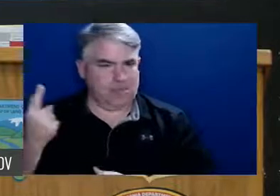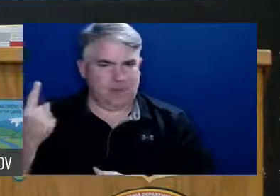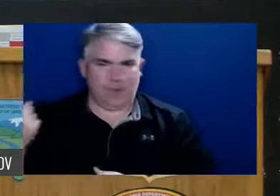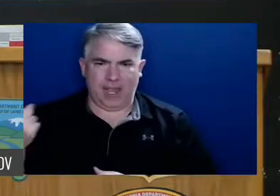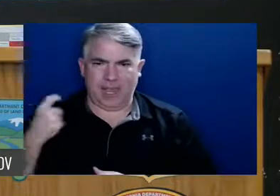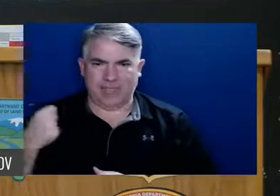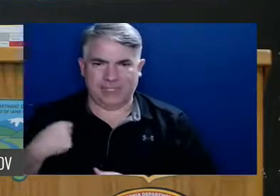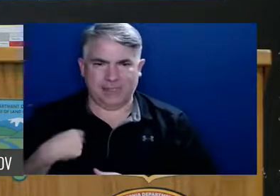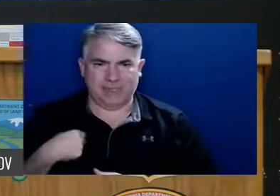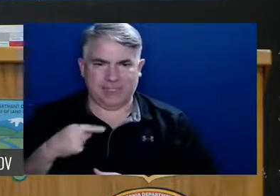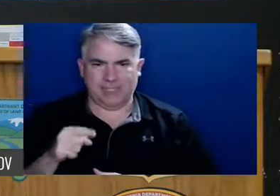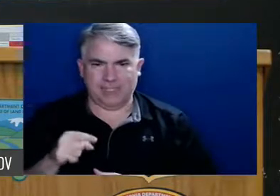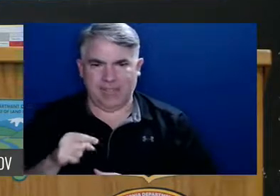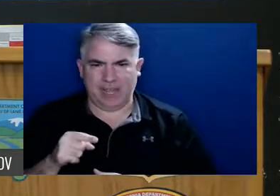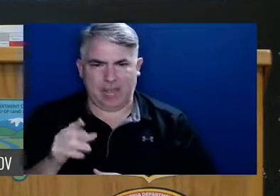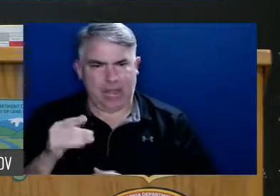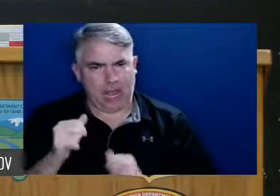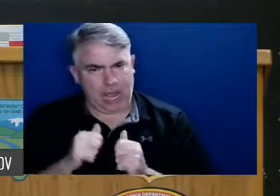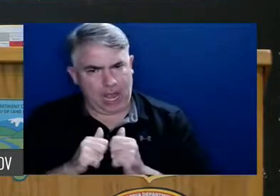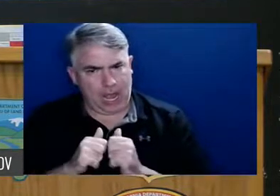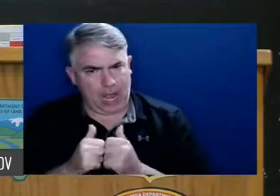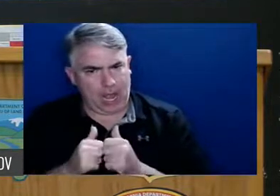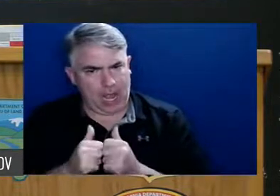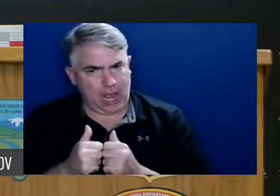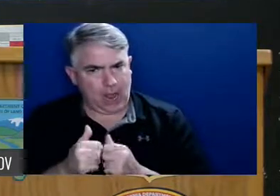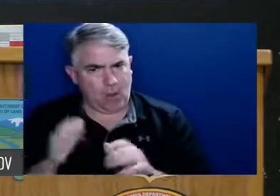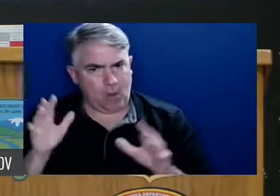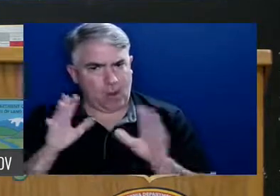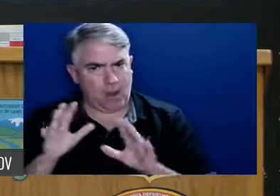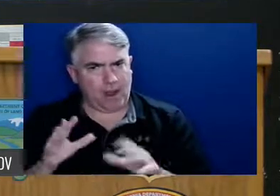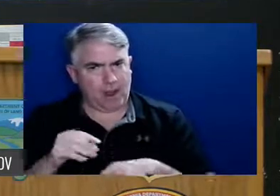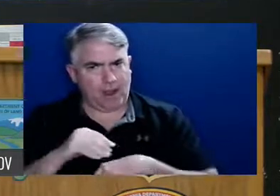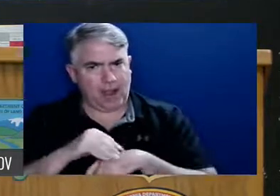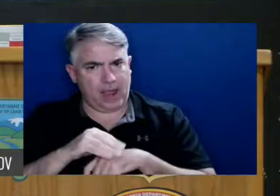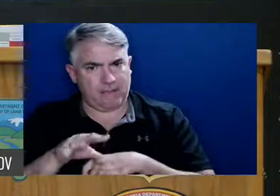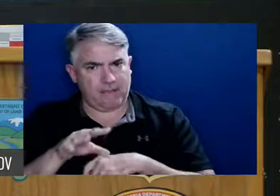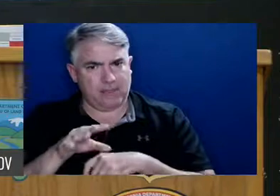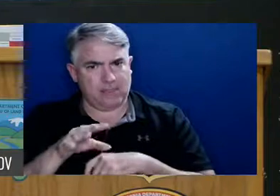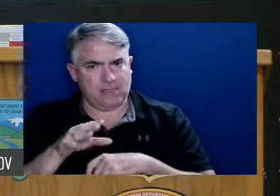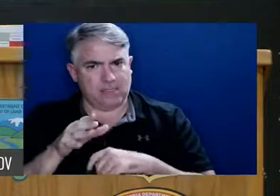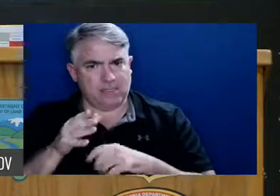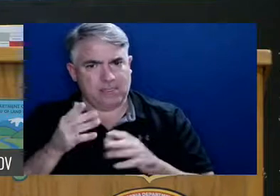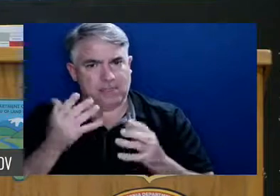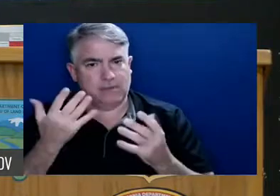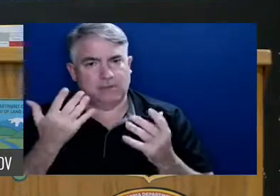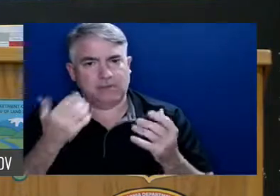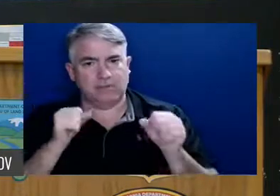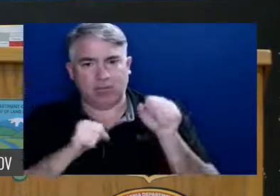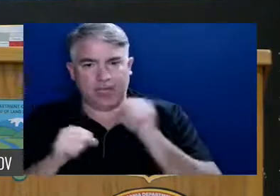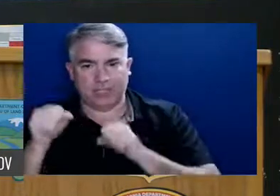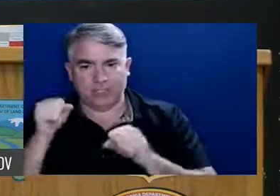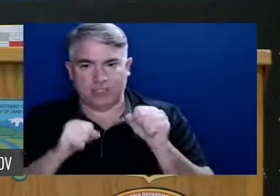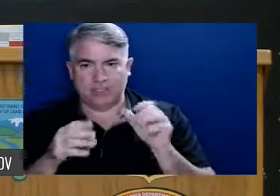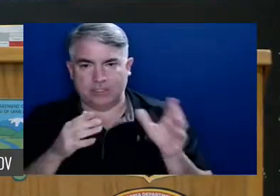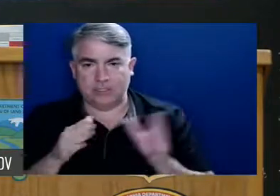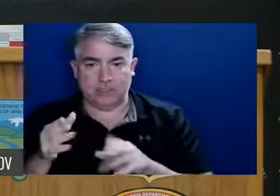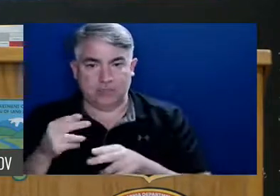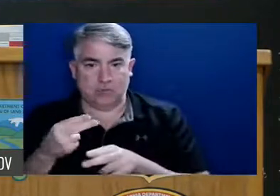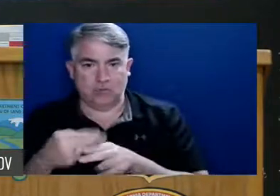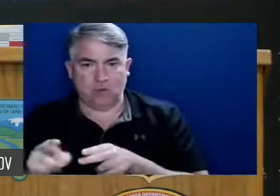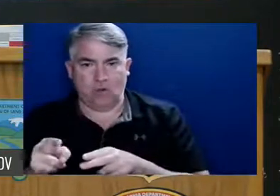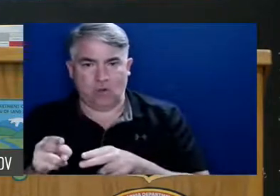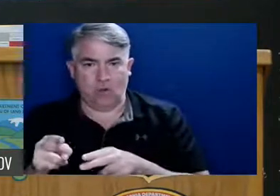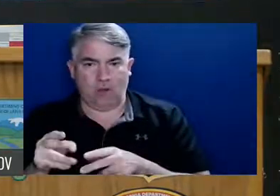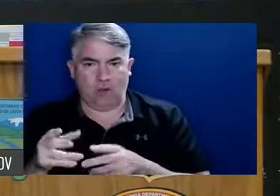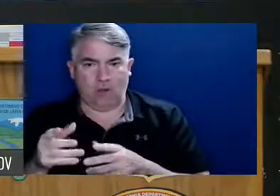weather event affect firefighting strategy moving forward? The short version, ladies and gentlemen, is both zones are taking advantage of the wetter